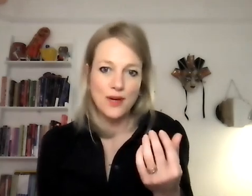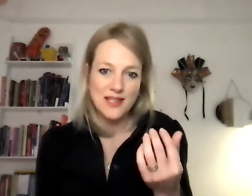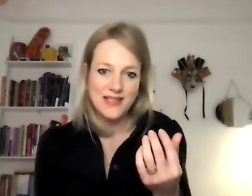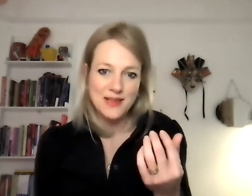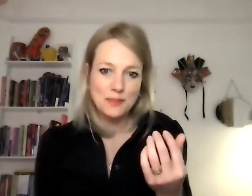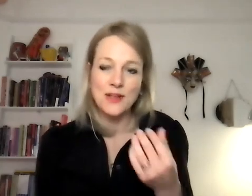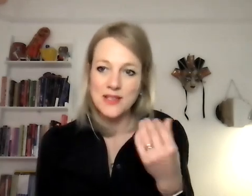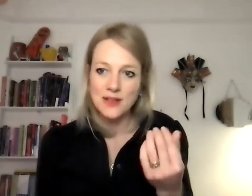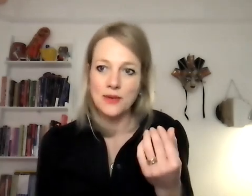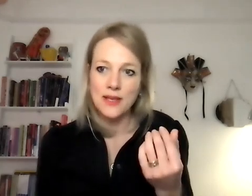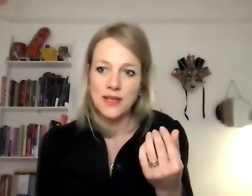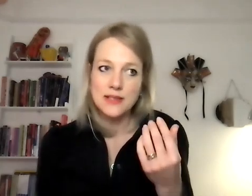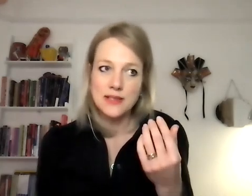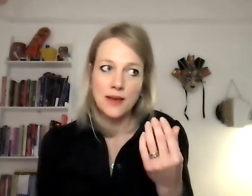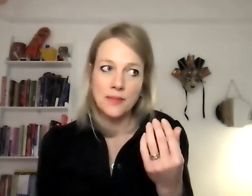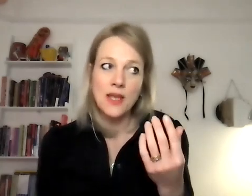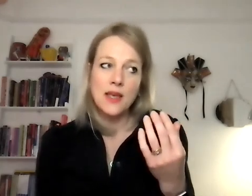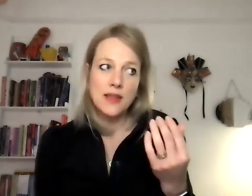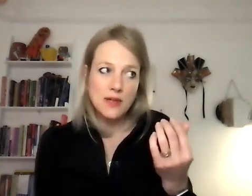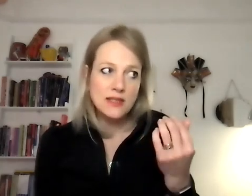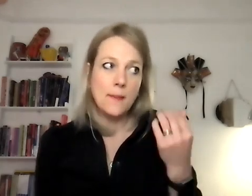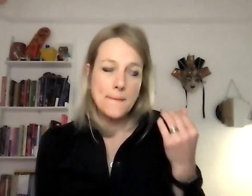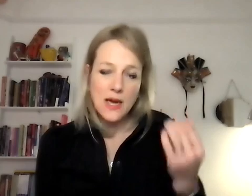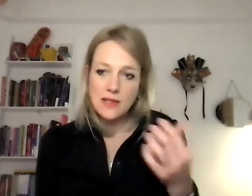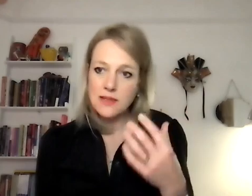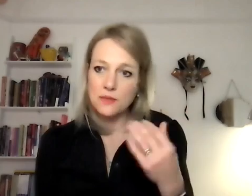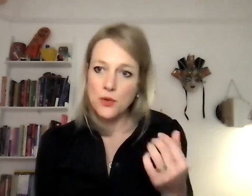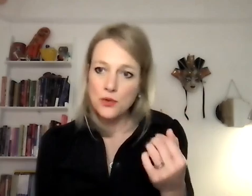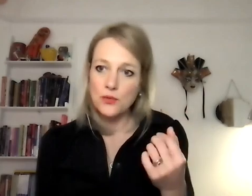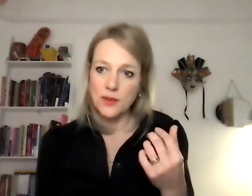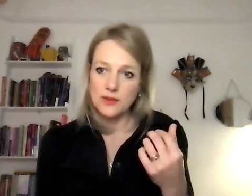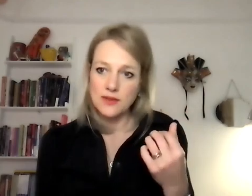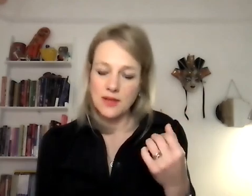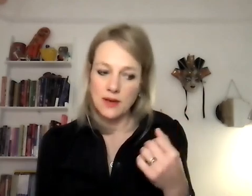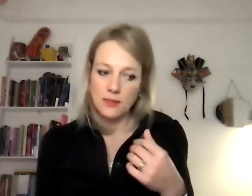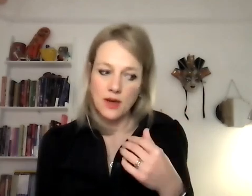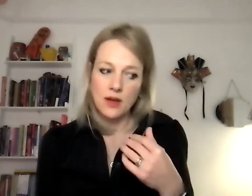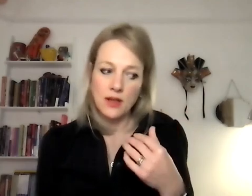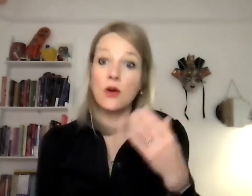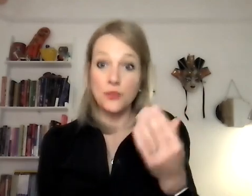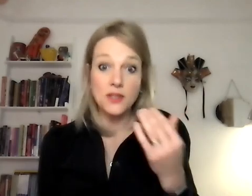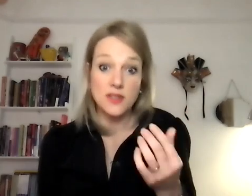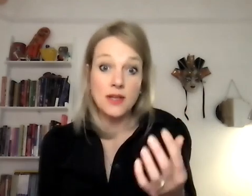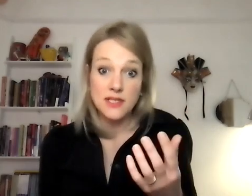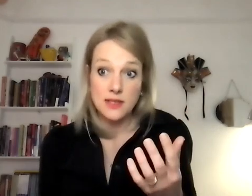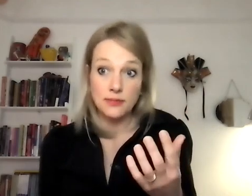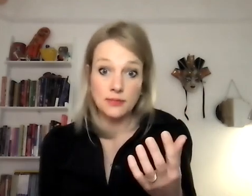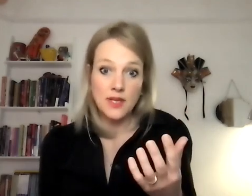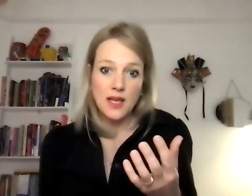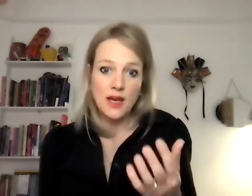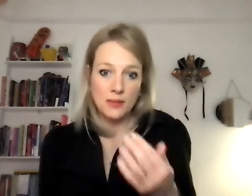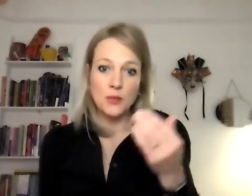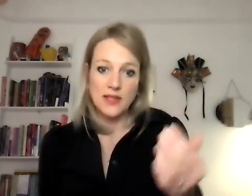worth the risk. But it's there is a massive movement of